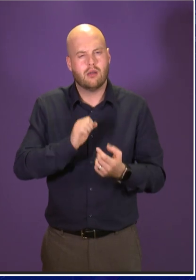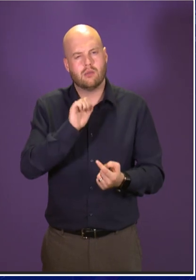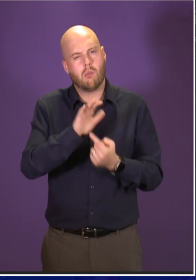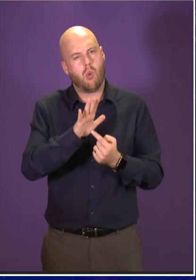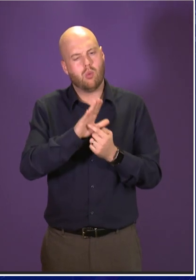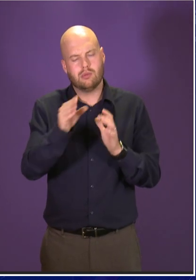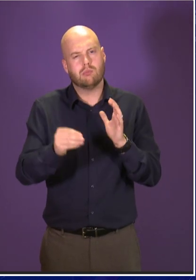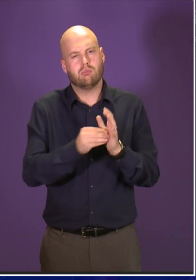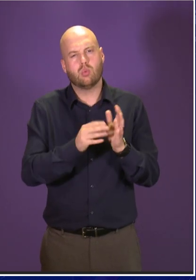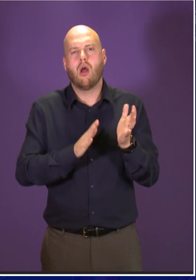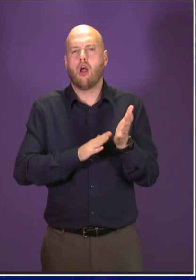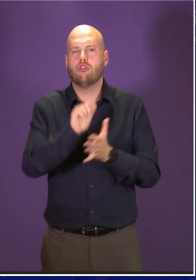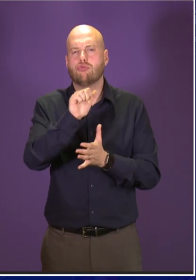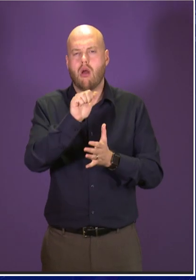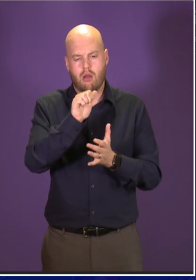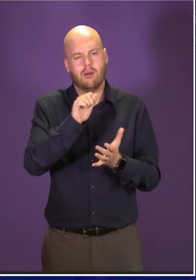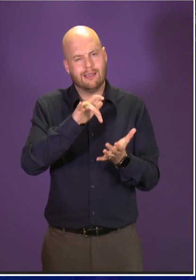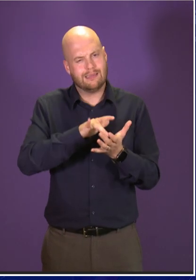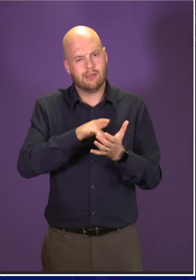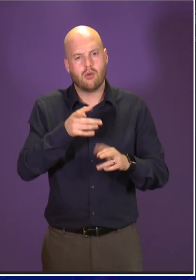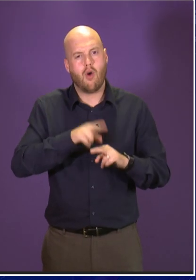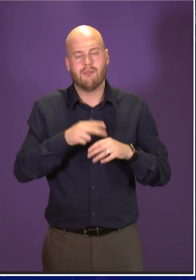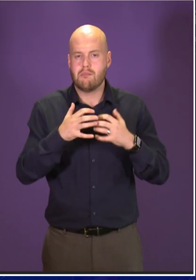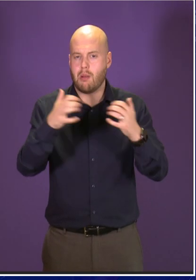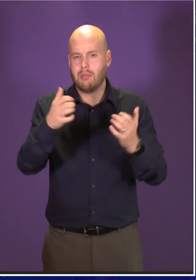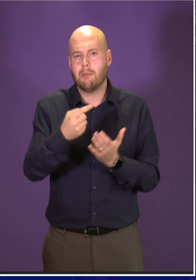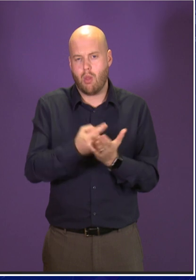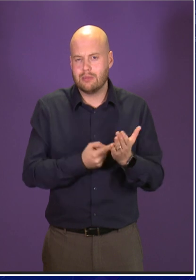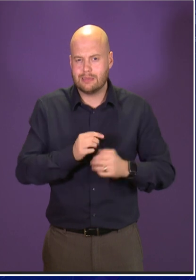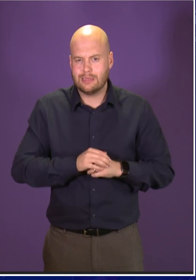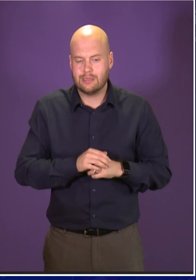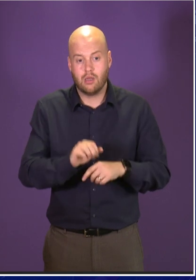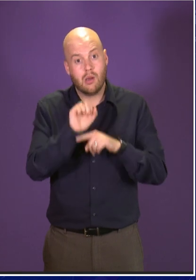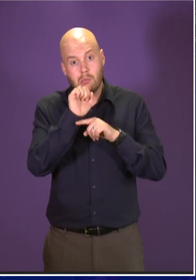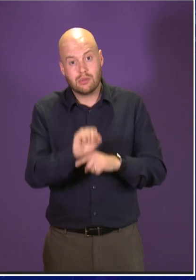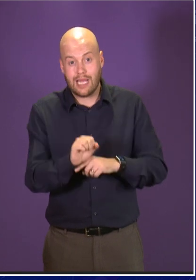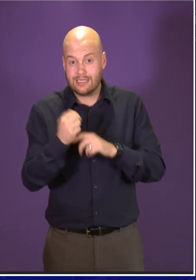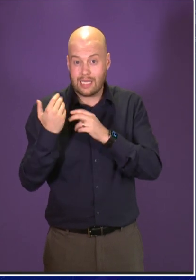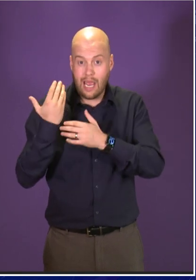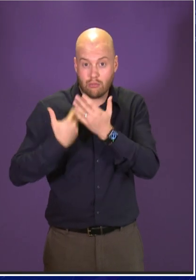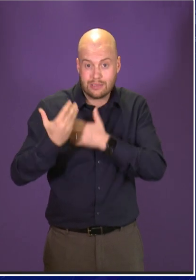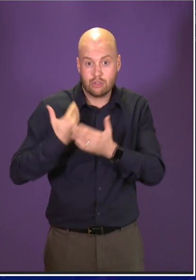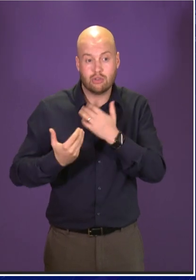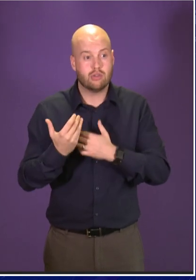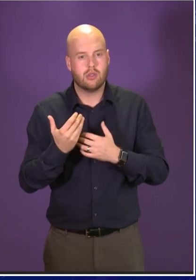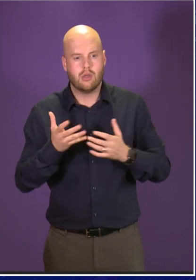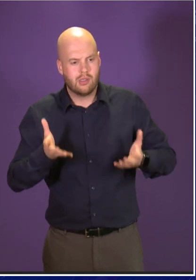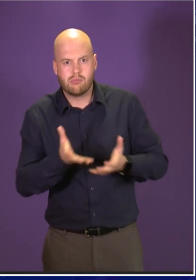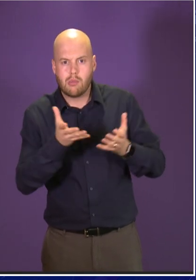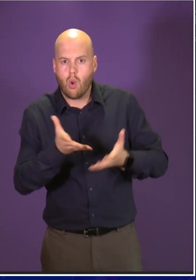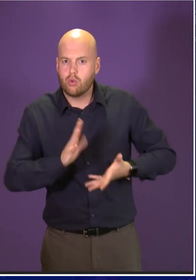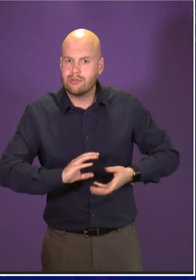the center of public policies. By protecting heritage, by supporting creativity, by